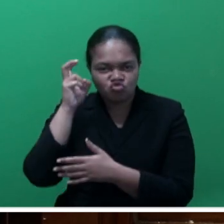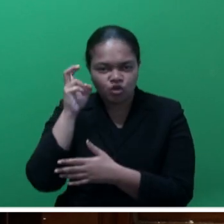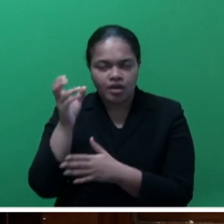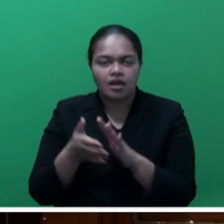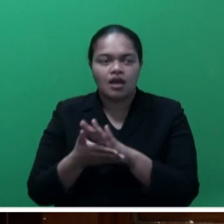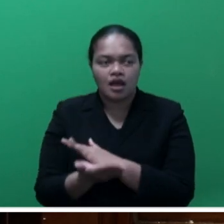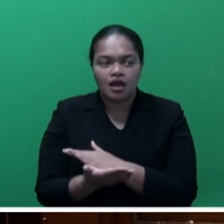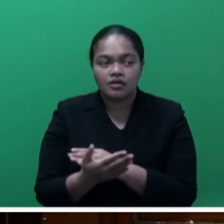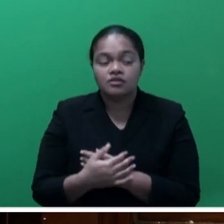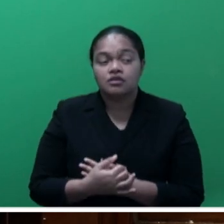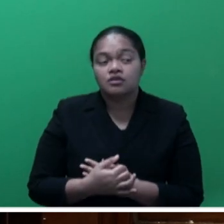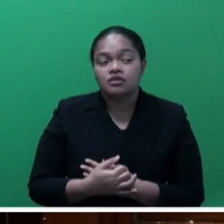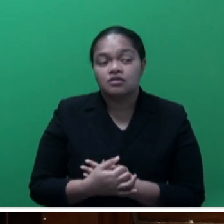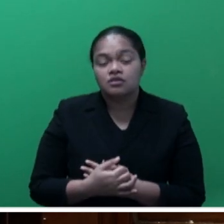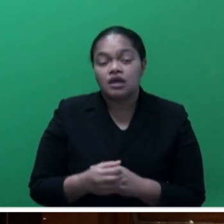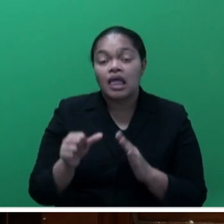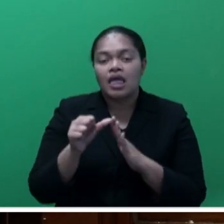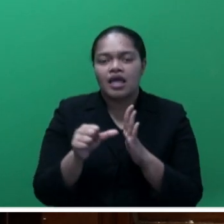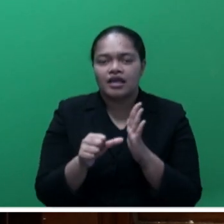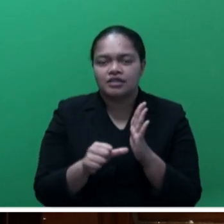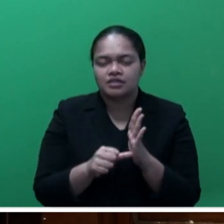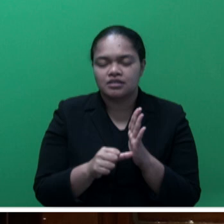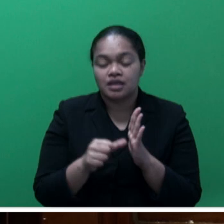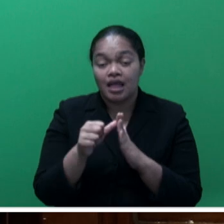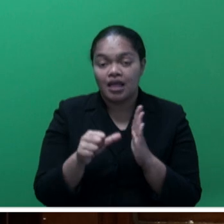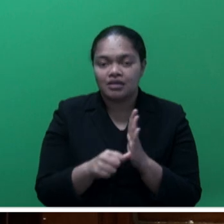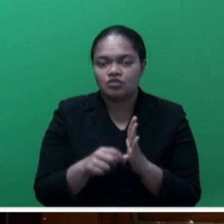the functions of under the Act of 2008.